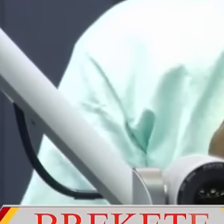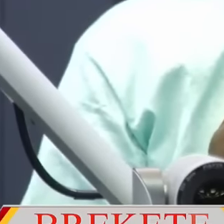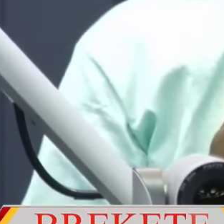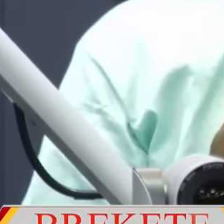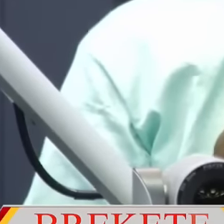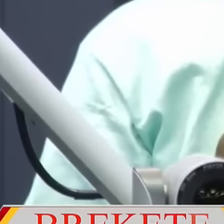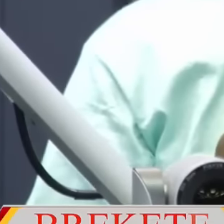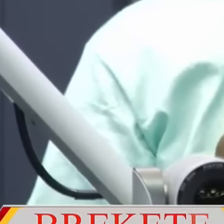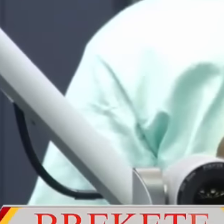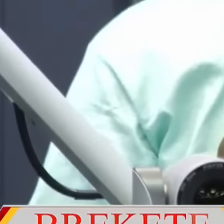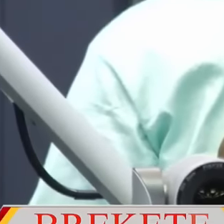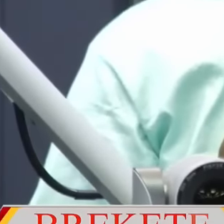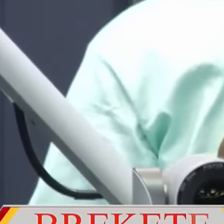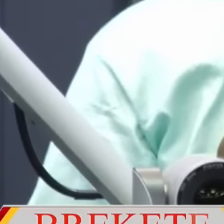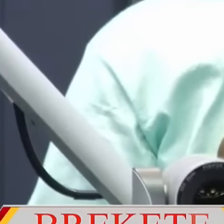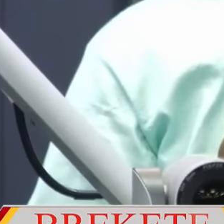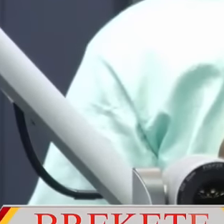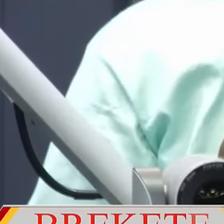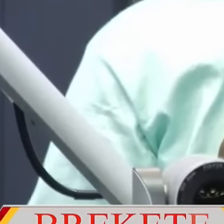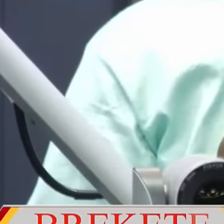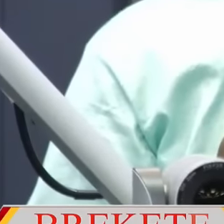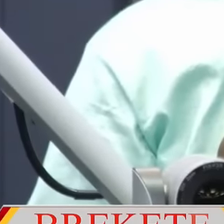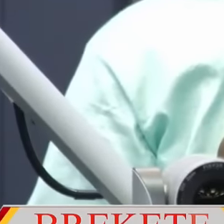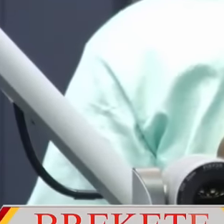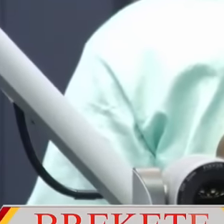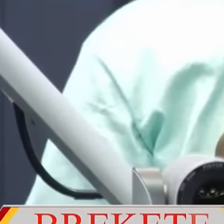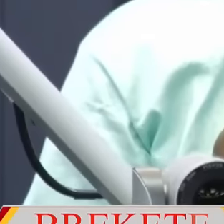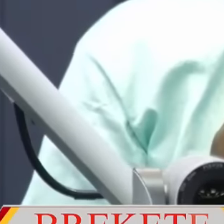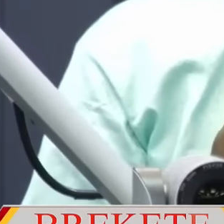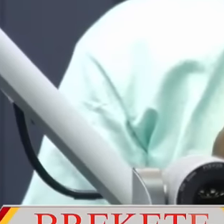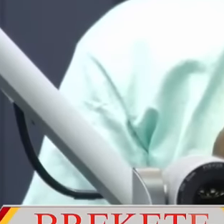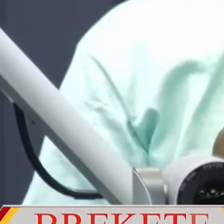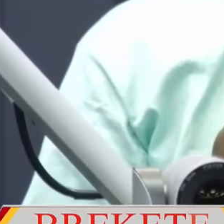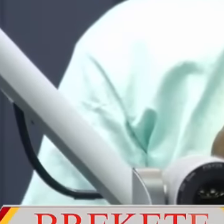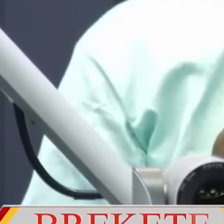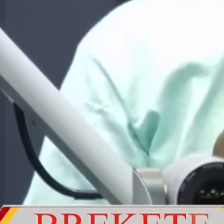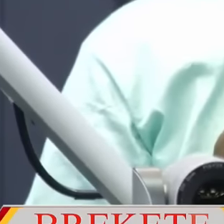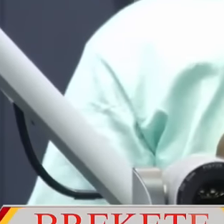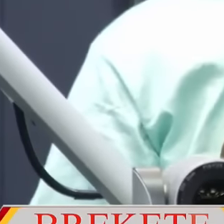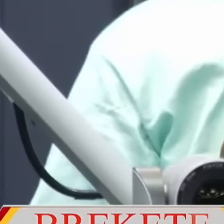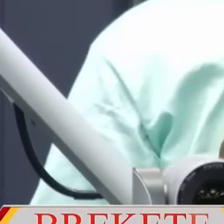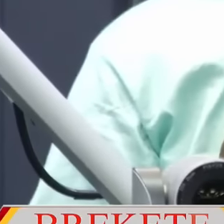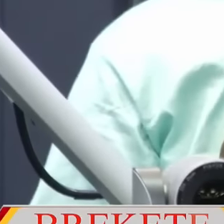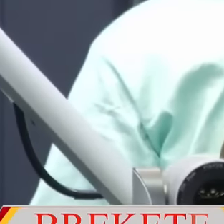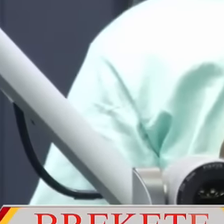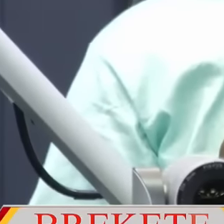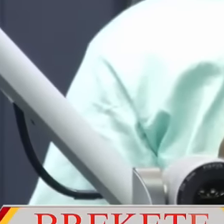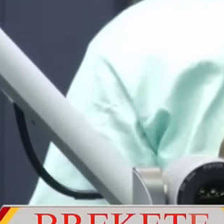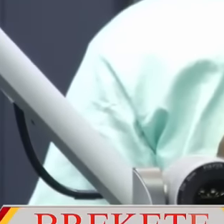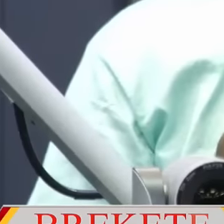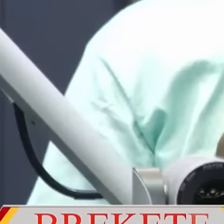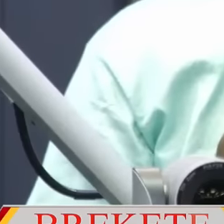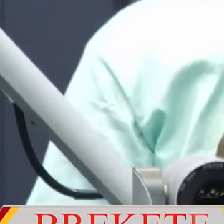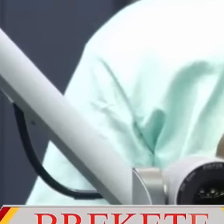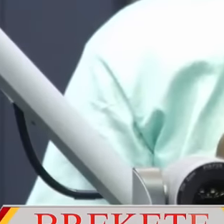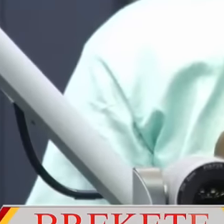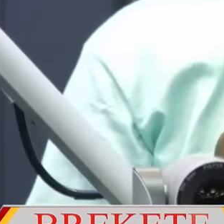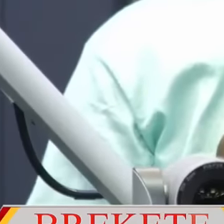girman Allah rubun ki nufi ban kila sami ki ba ina son idan Allah ta shi ka